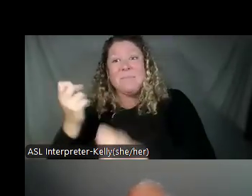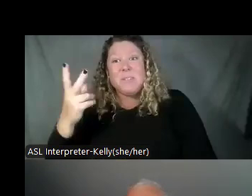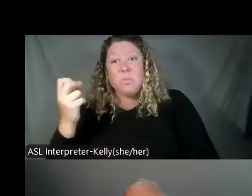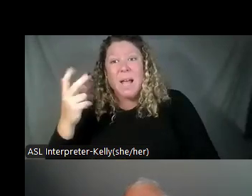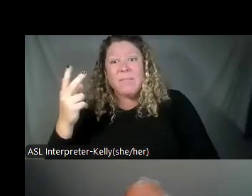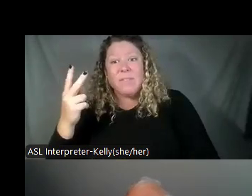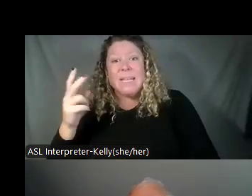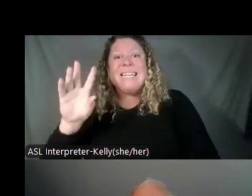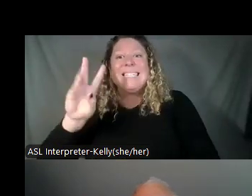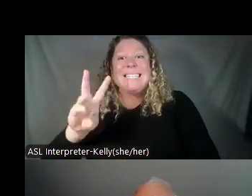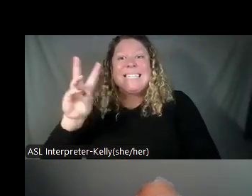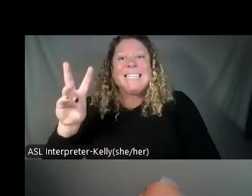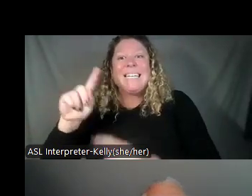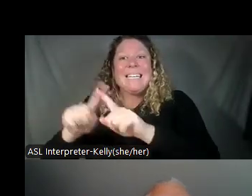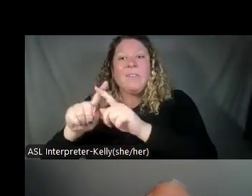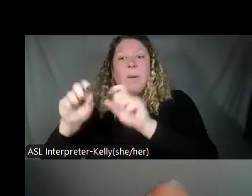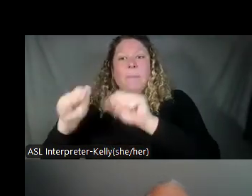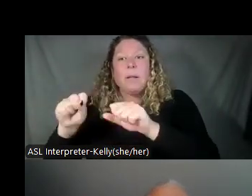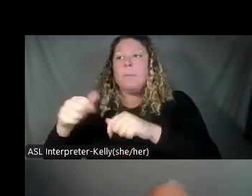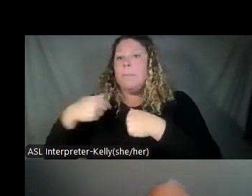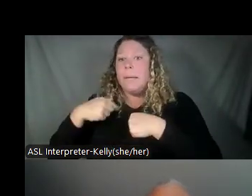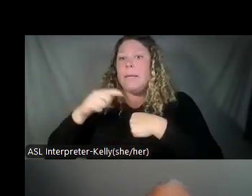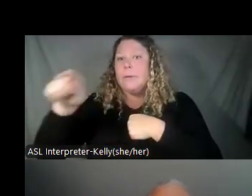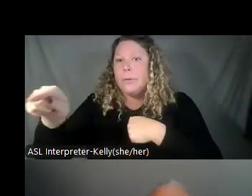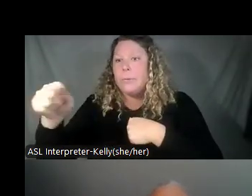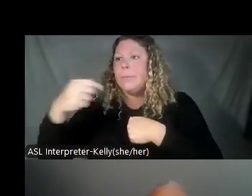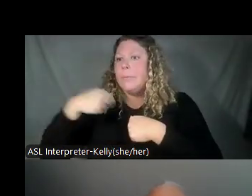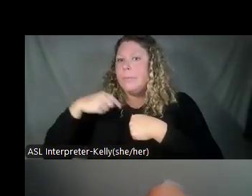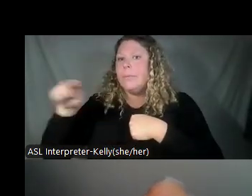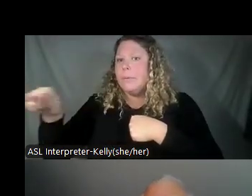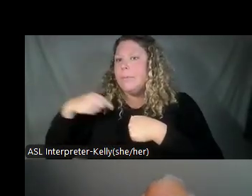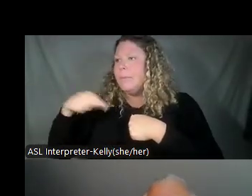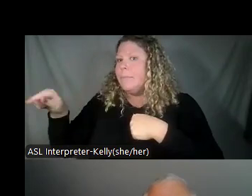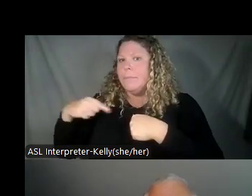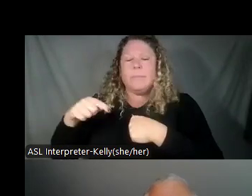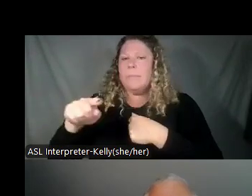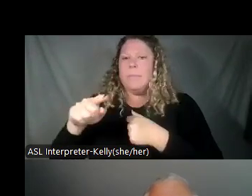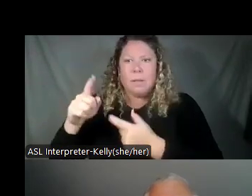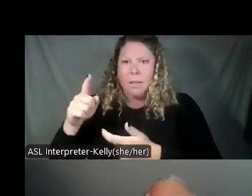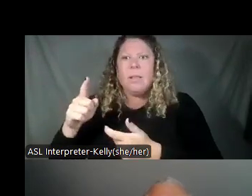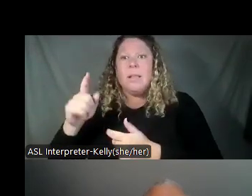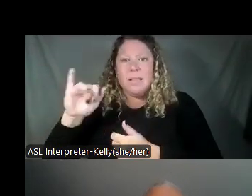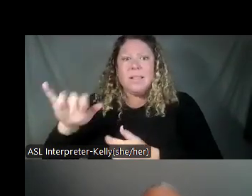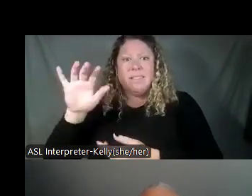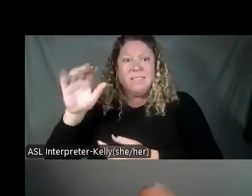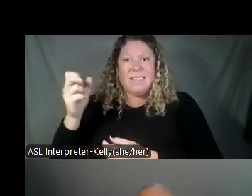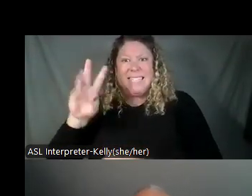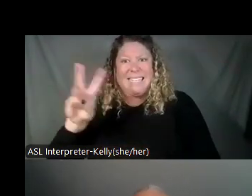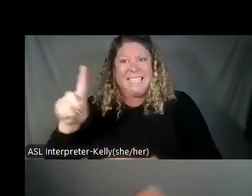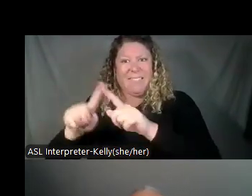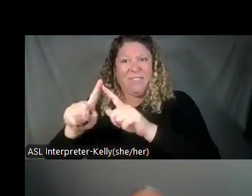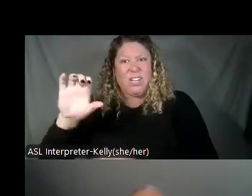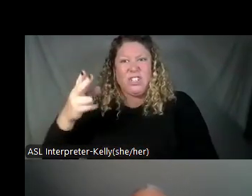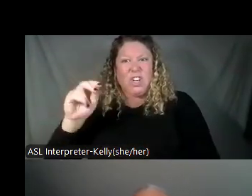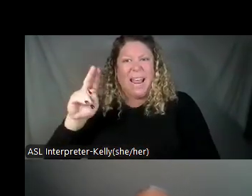different channels that are present between those 12 people. That creates a